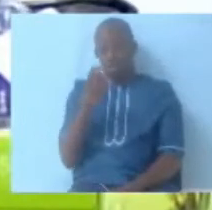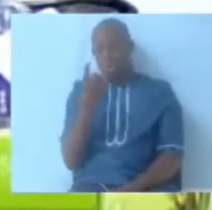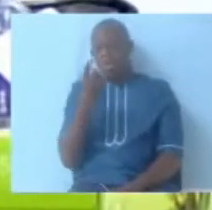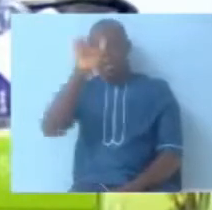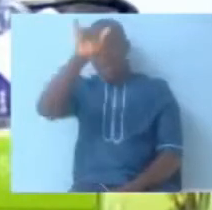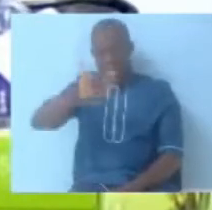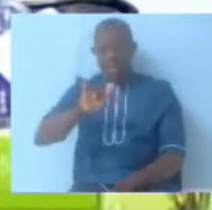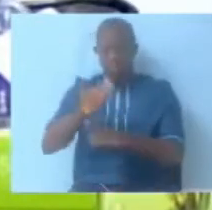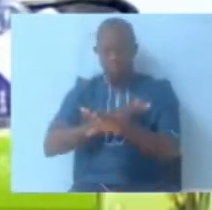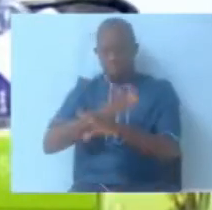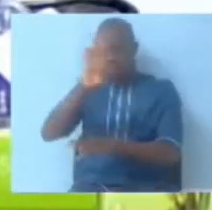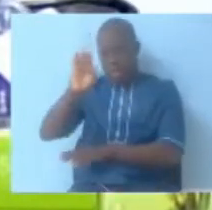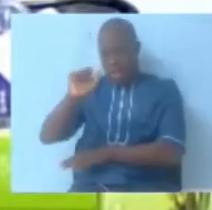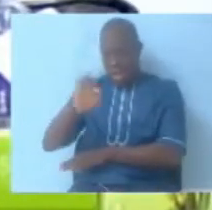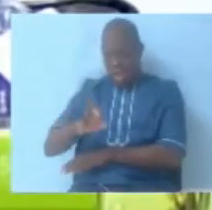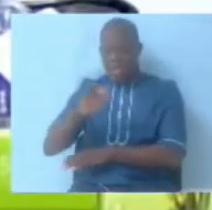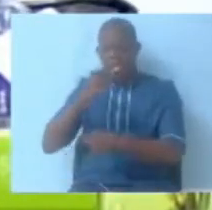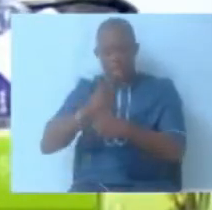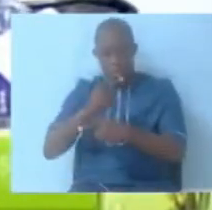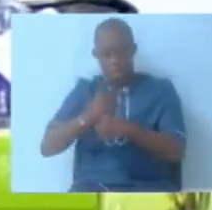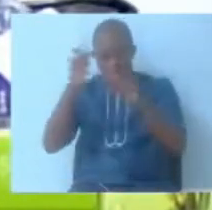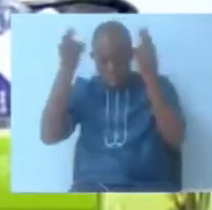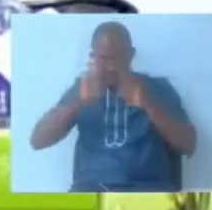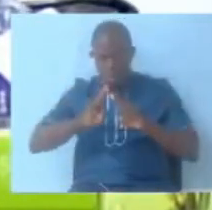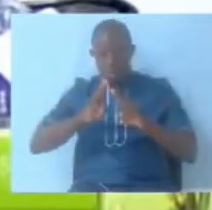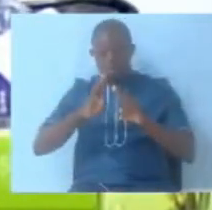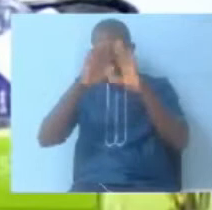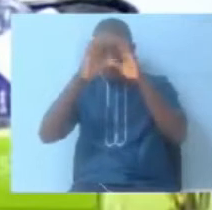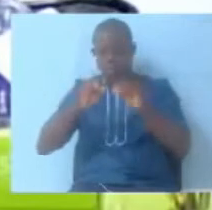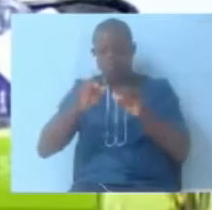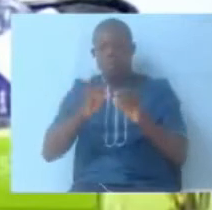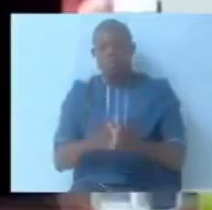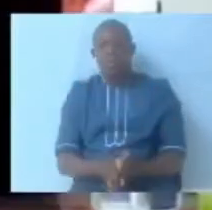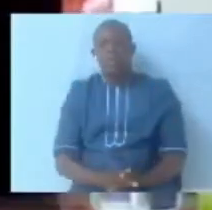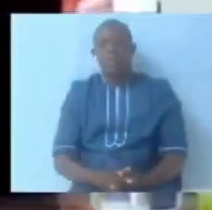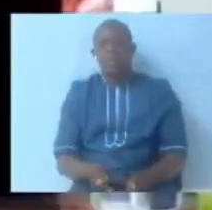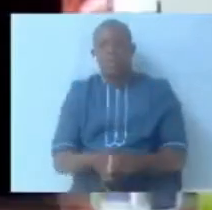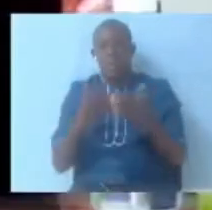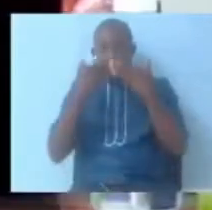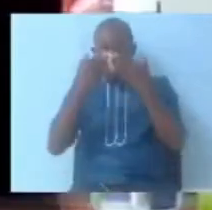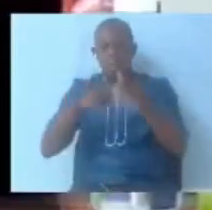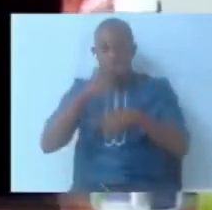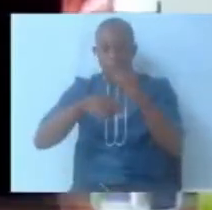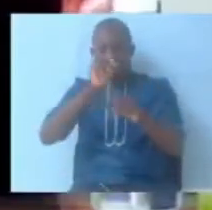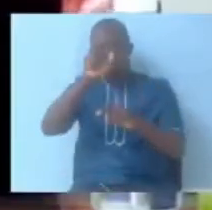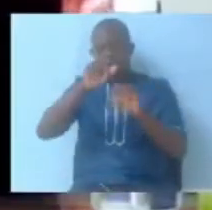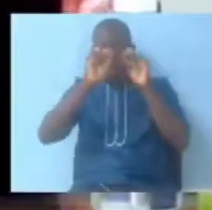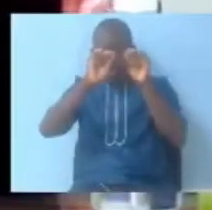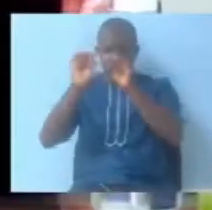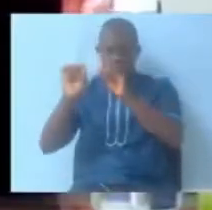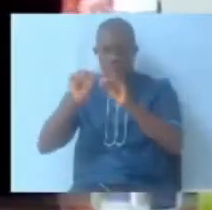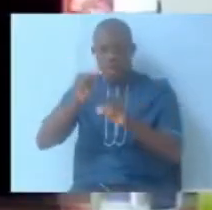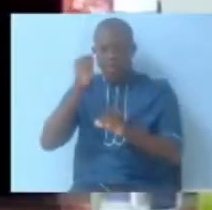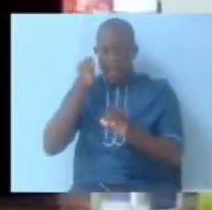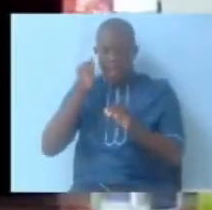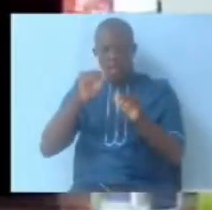ke duoko la biringa dati Gambia la kiti bundala. Kindly give us a bit of your educational background. Silang ila